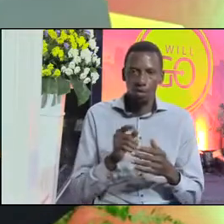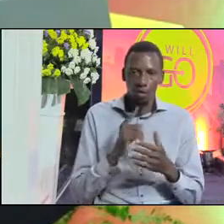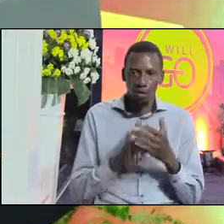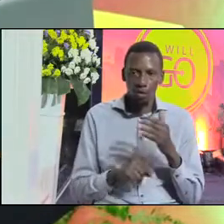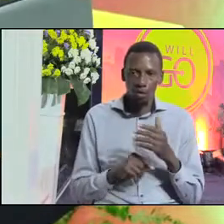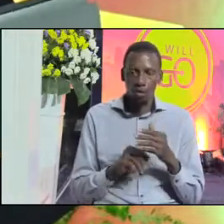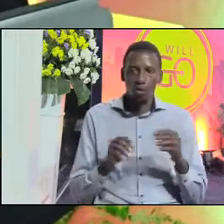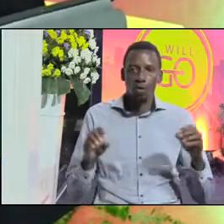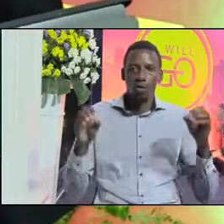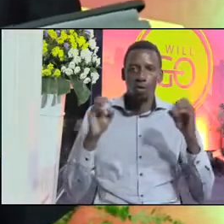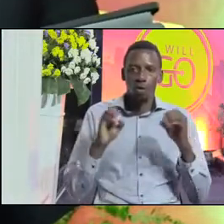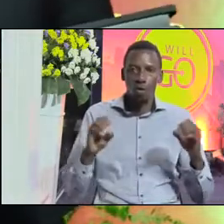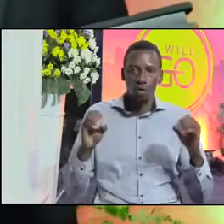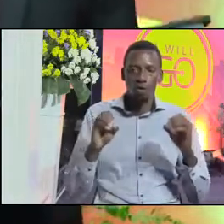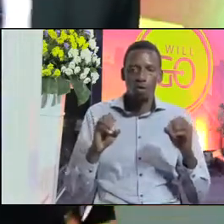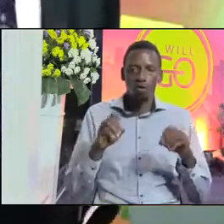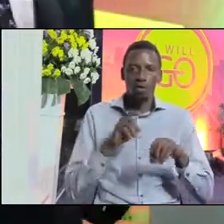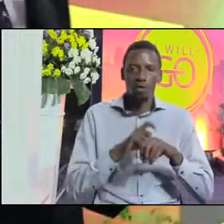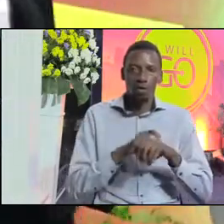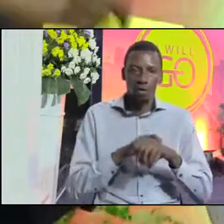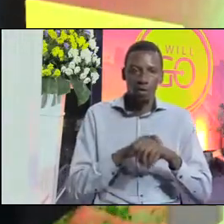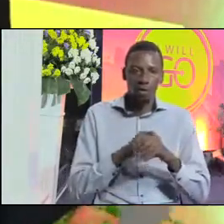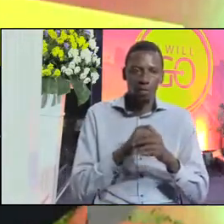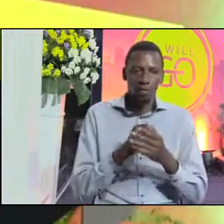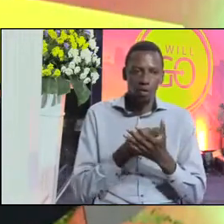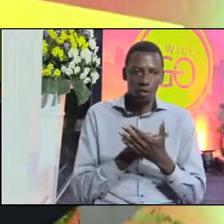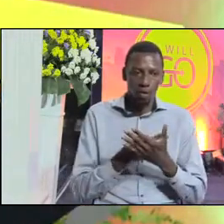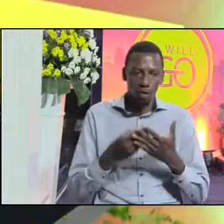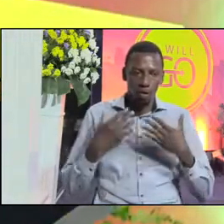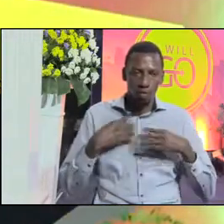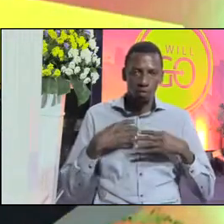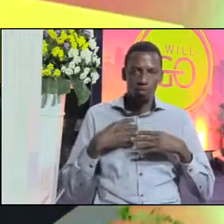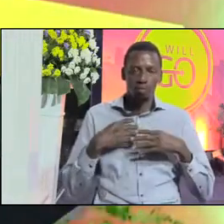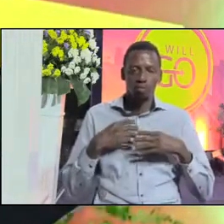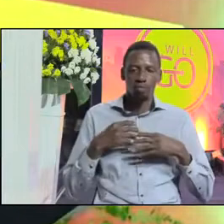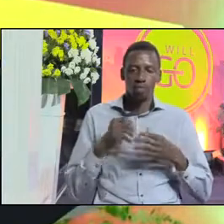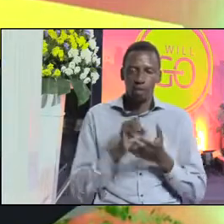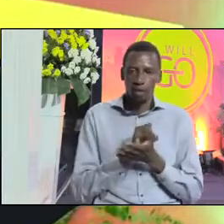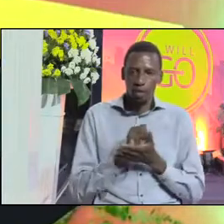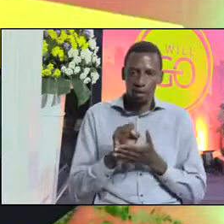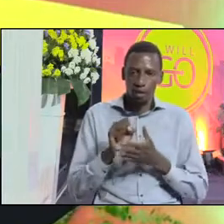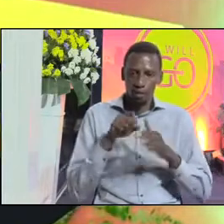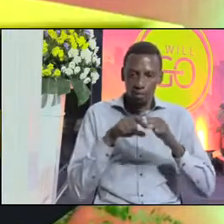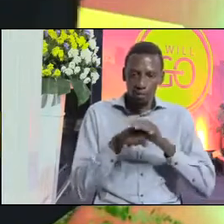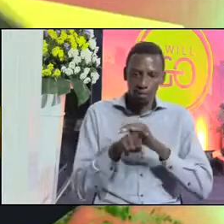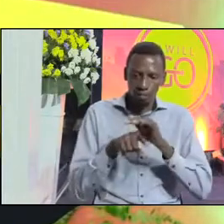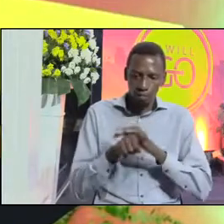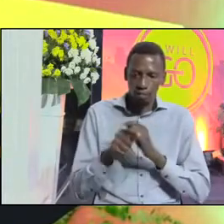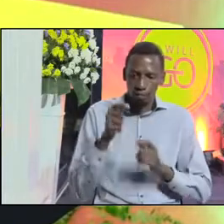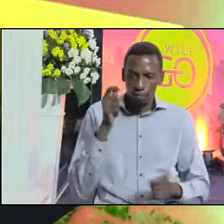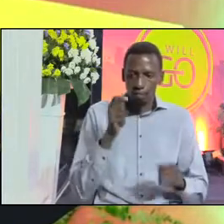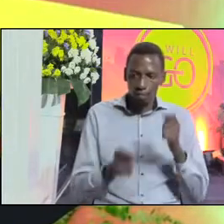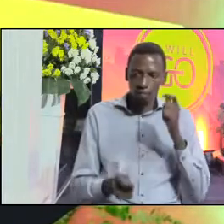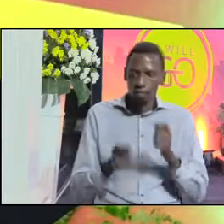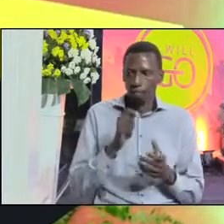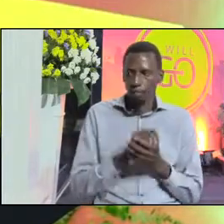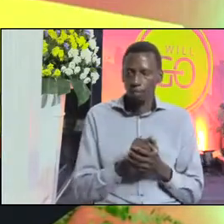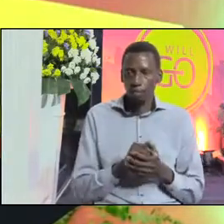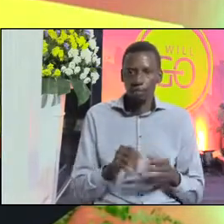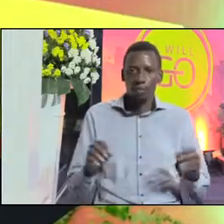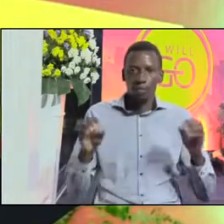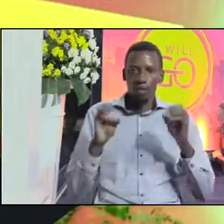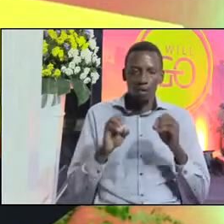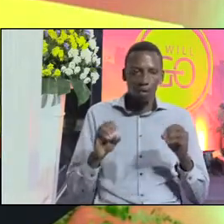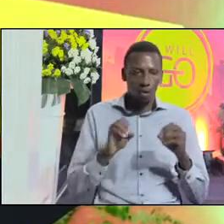go marching in. Oh, when the saints go marching in. Oh Lord,